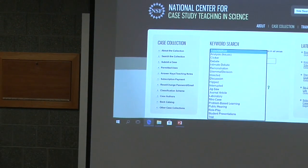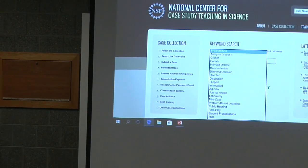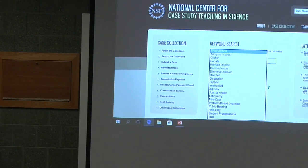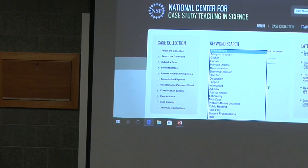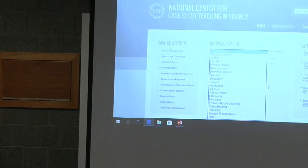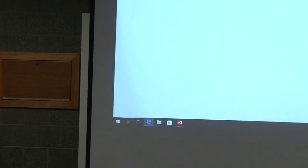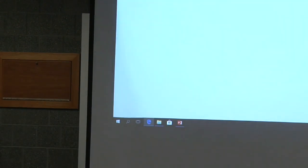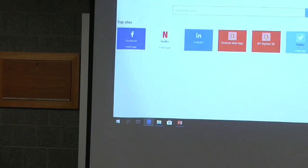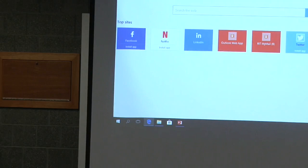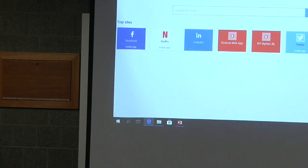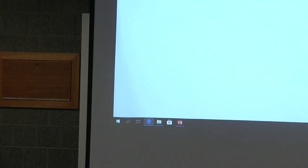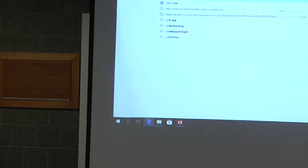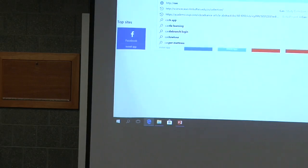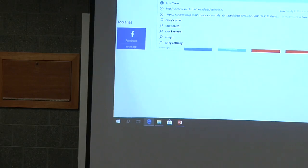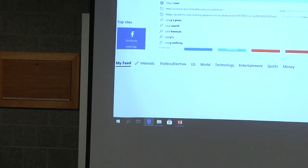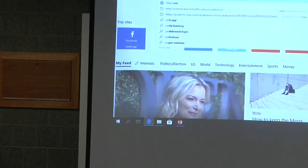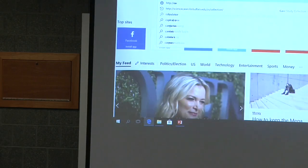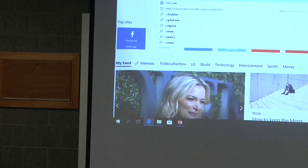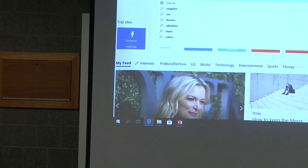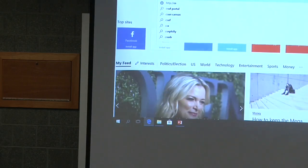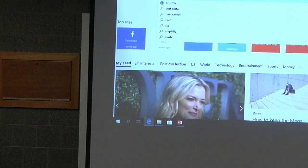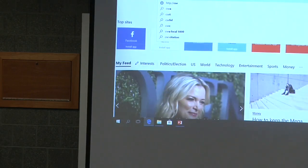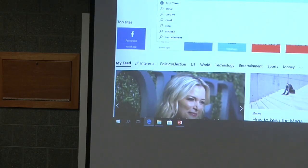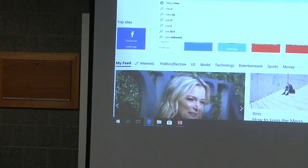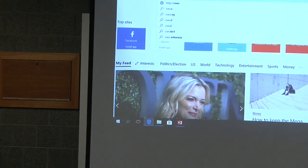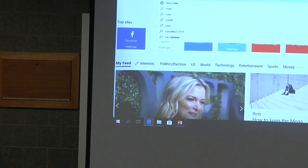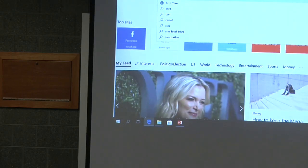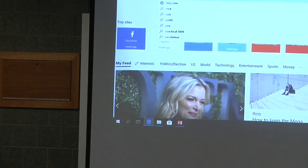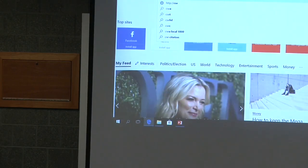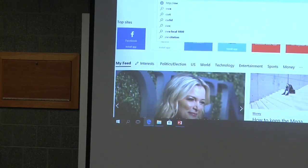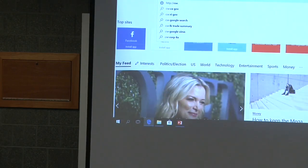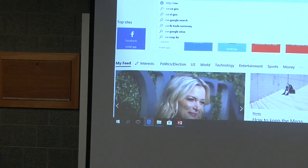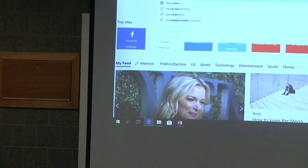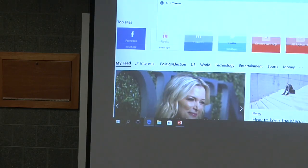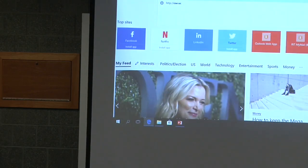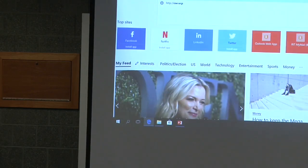that I just have looked at a lot is CS.